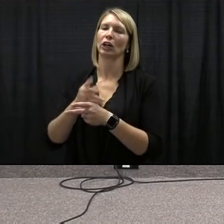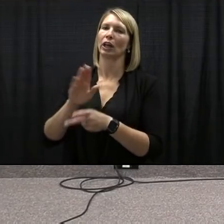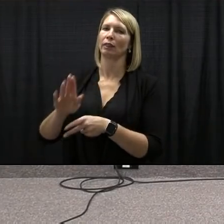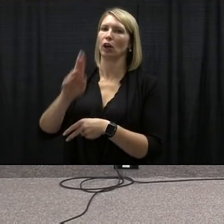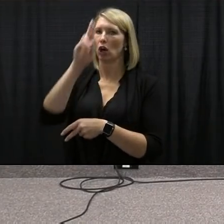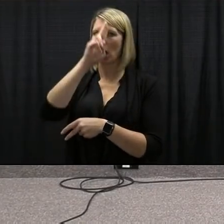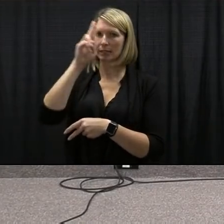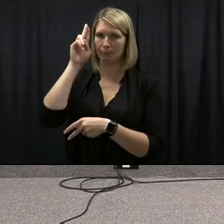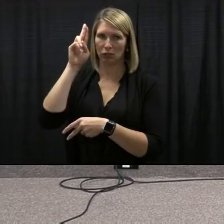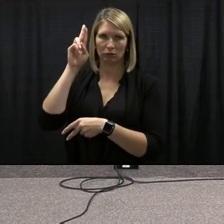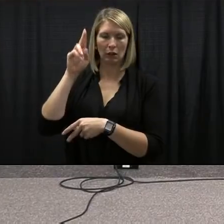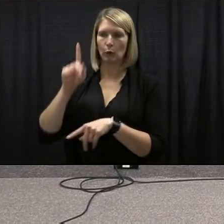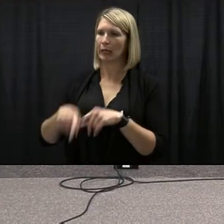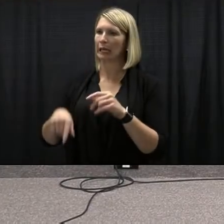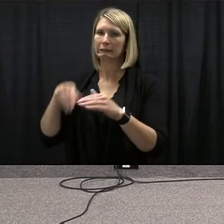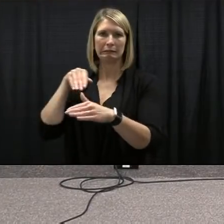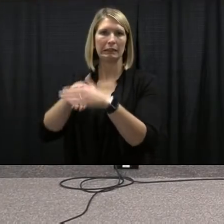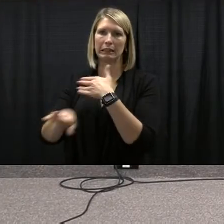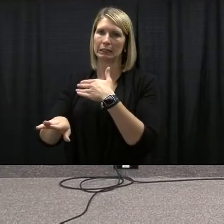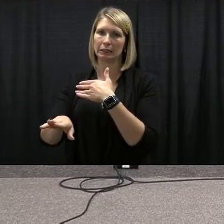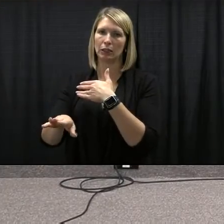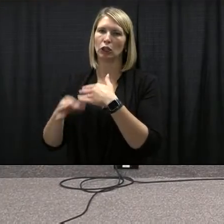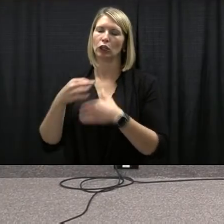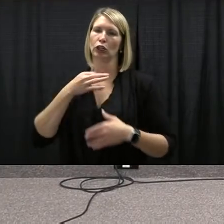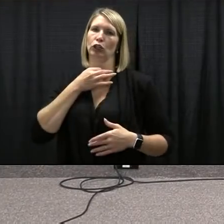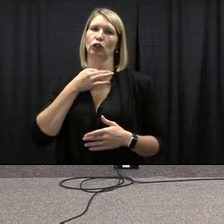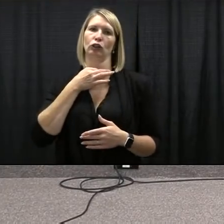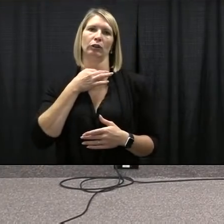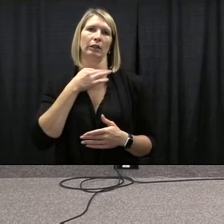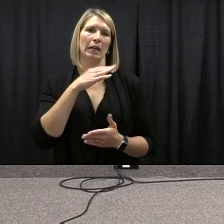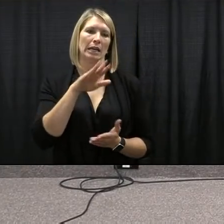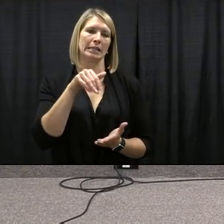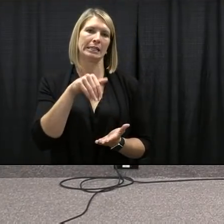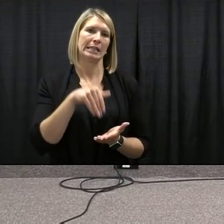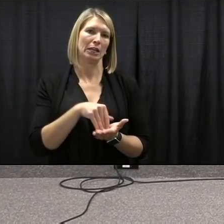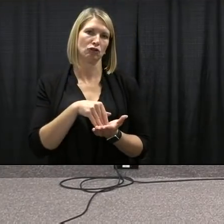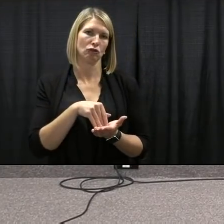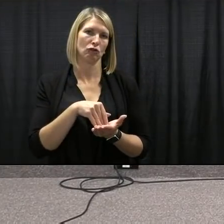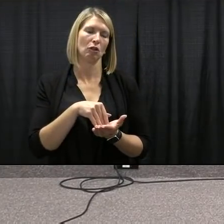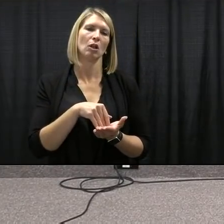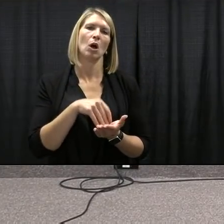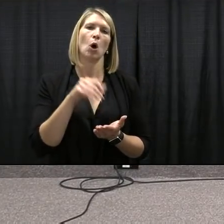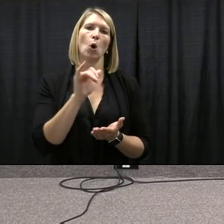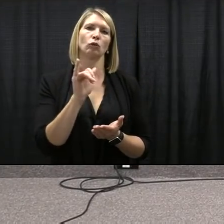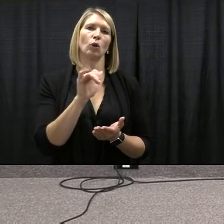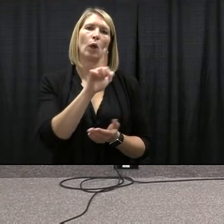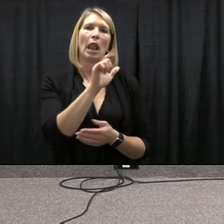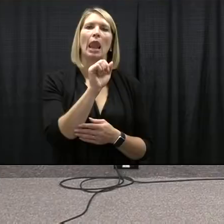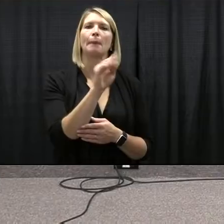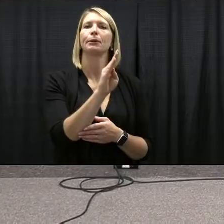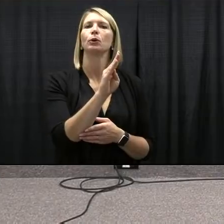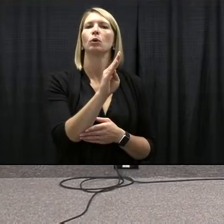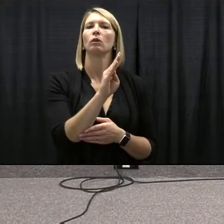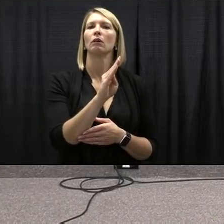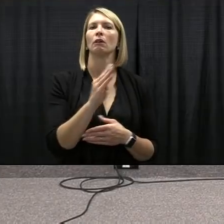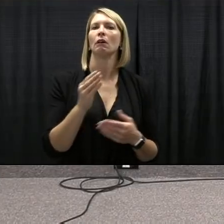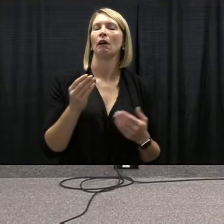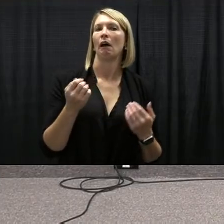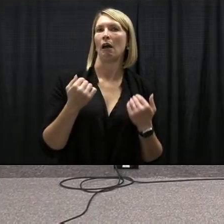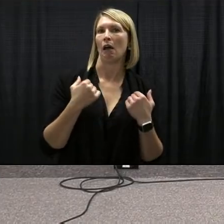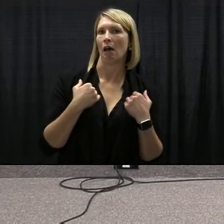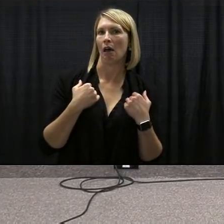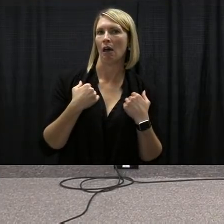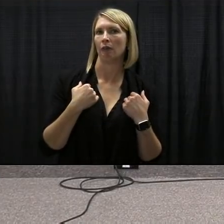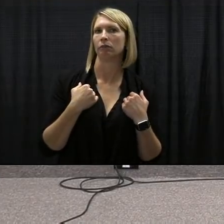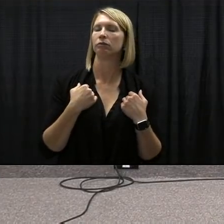to do with healthcare workers in central Newfoundland and Labrador in self-isolation right now? And can you tell me how many healthcare workers are